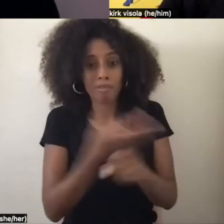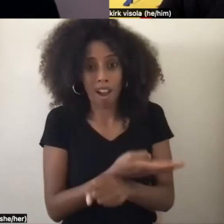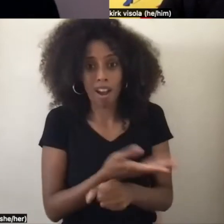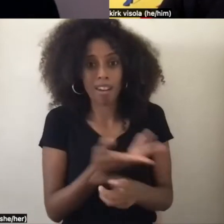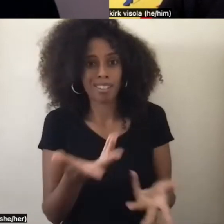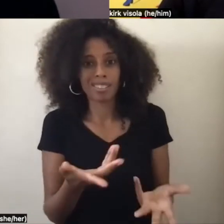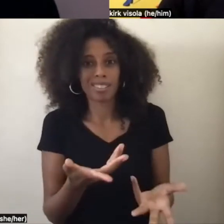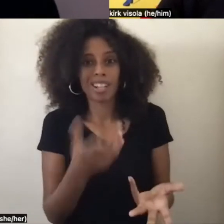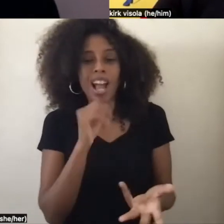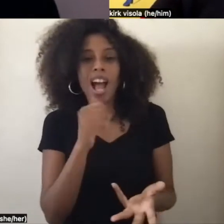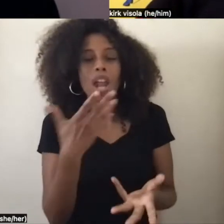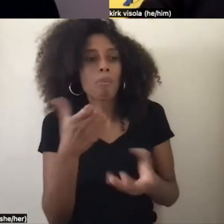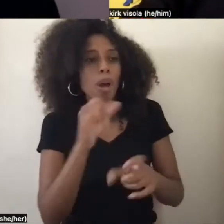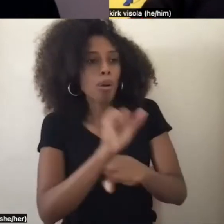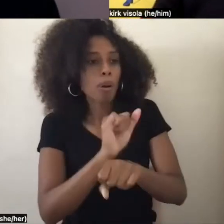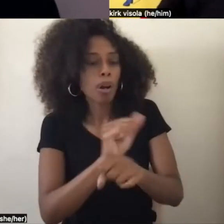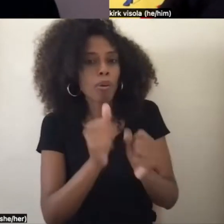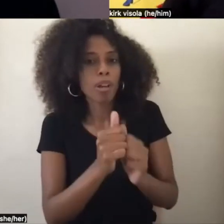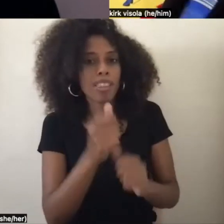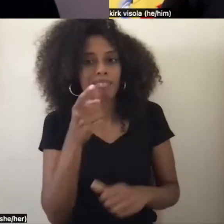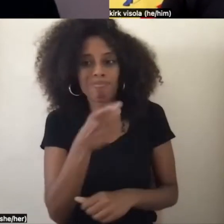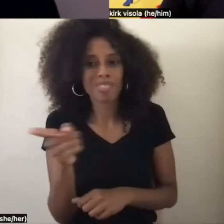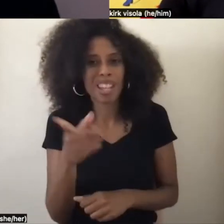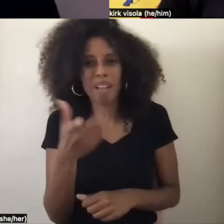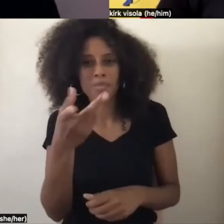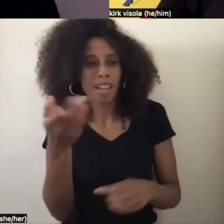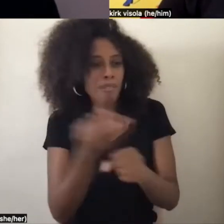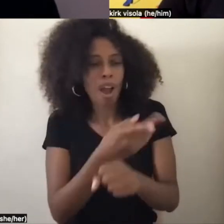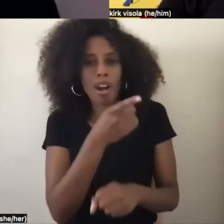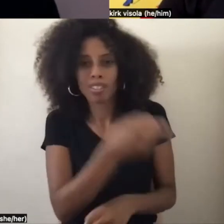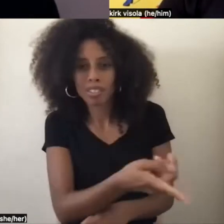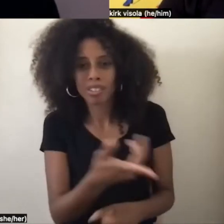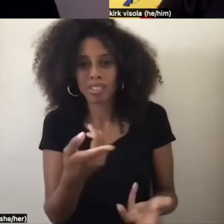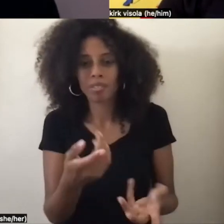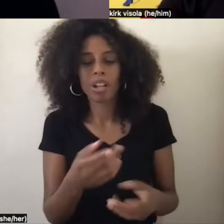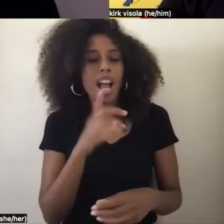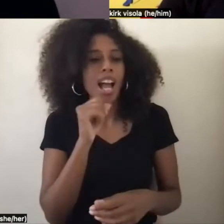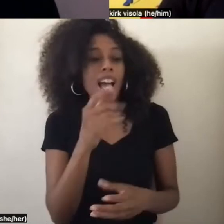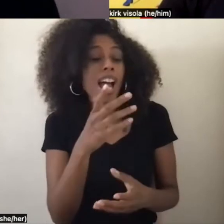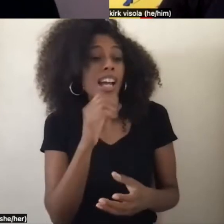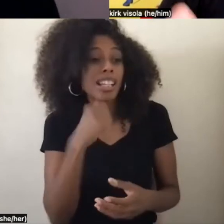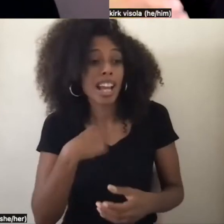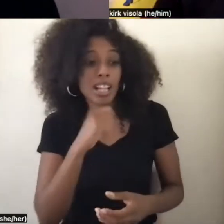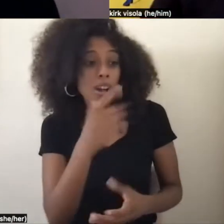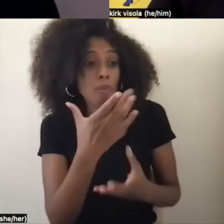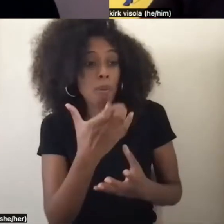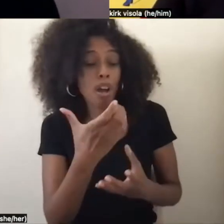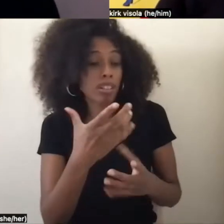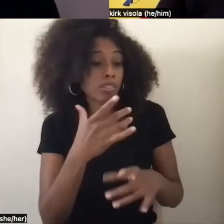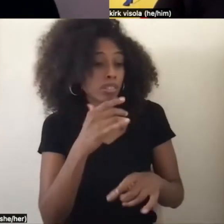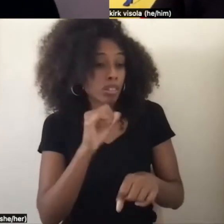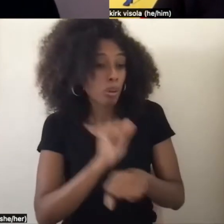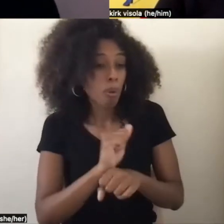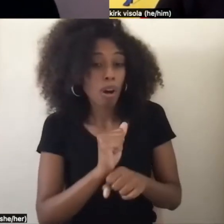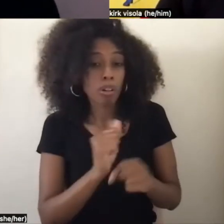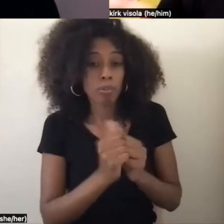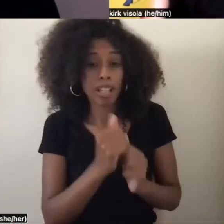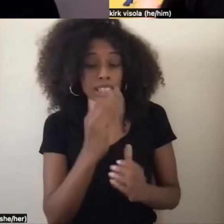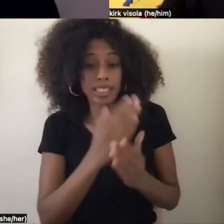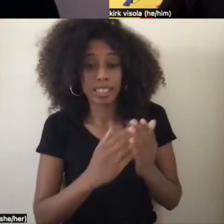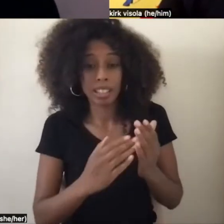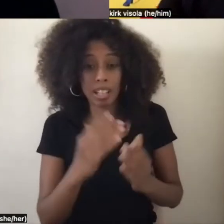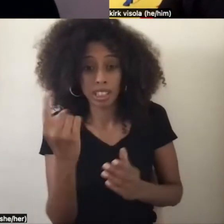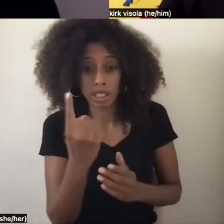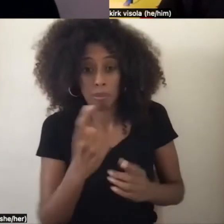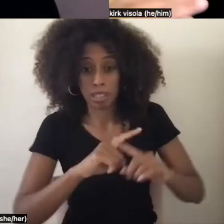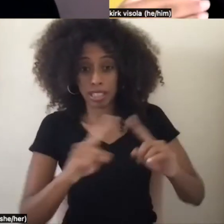anybody else. So I gathered up all the work that I had done so far and I sent over the files, working files, so they can have